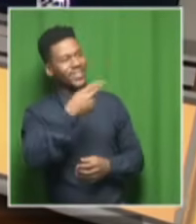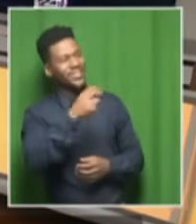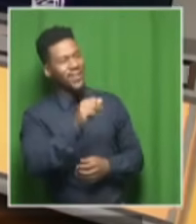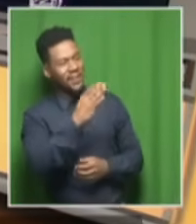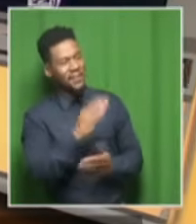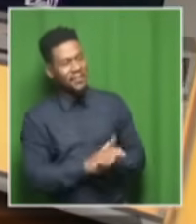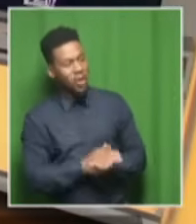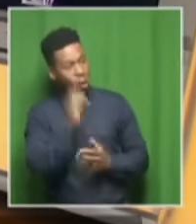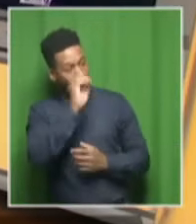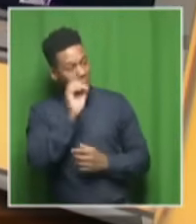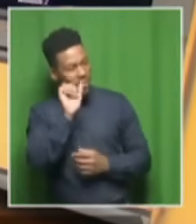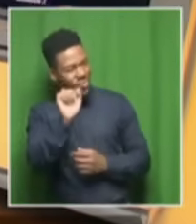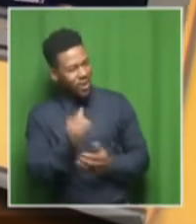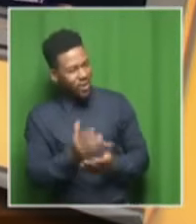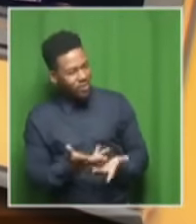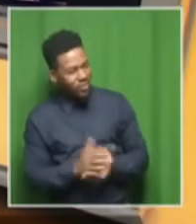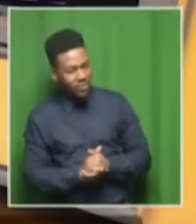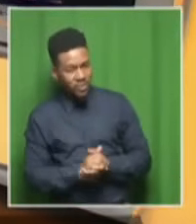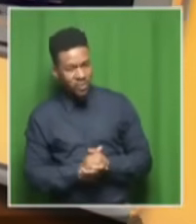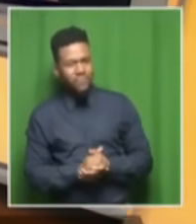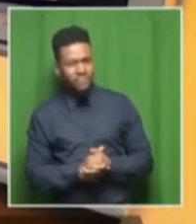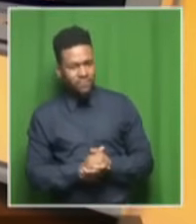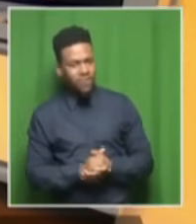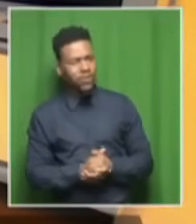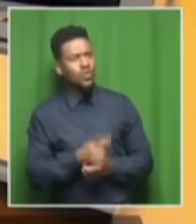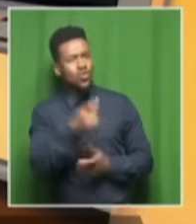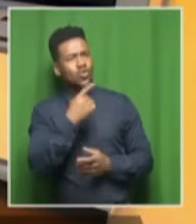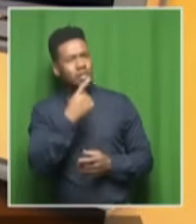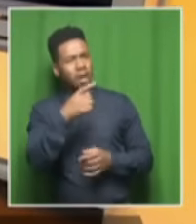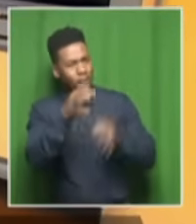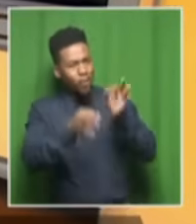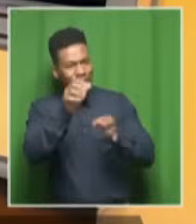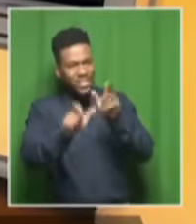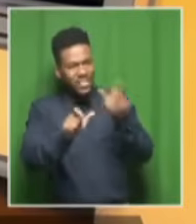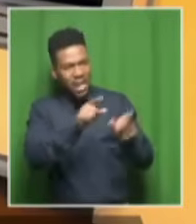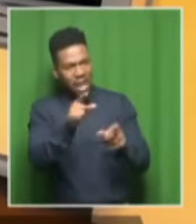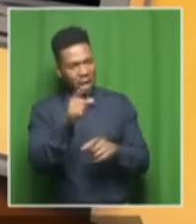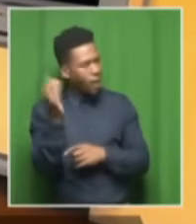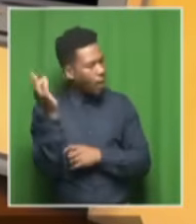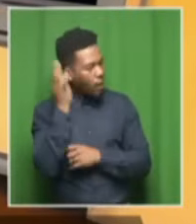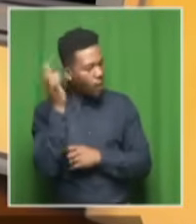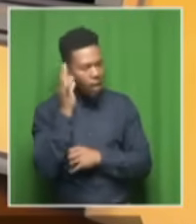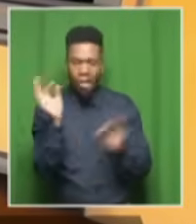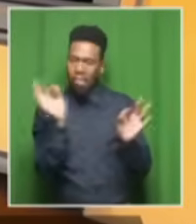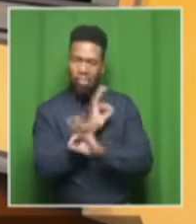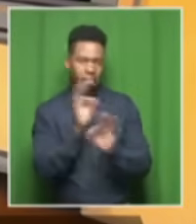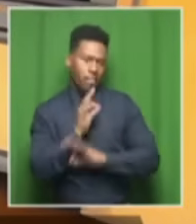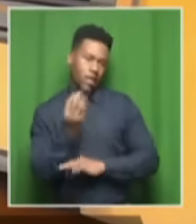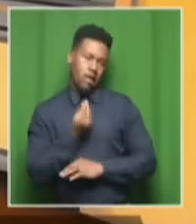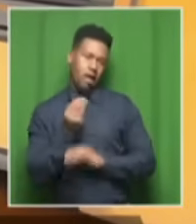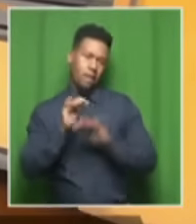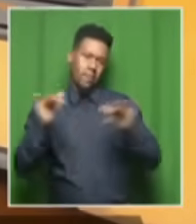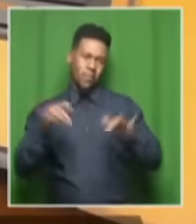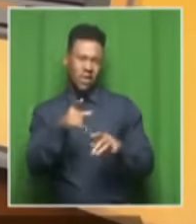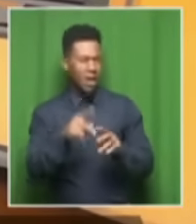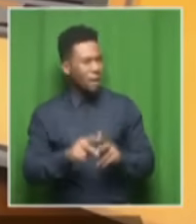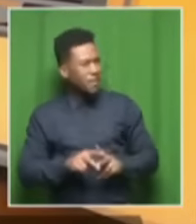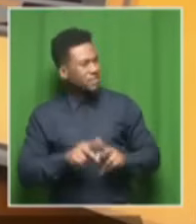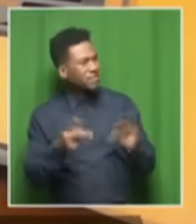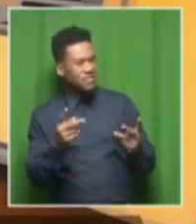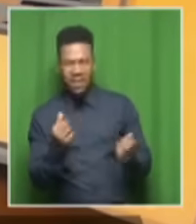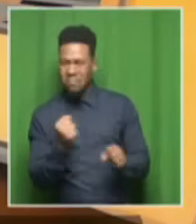you're echoing very much so all the same things there. You're saying politicians are not listening to the youth. They're not helping. They're not making a difference. Is